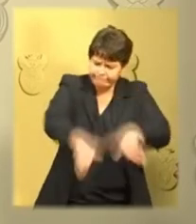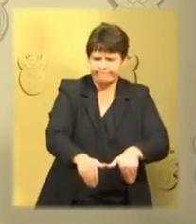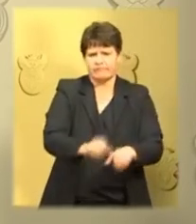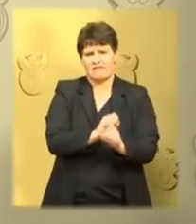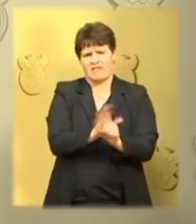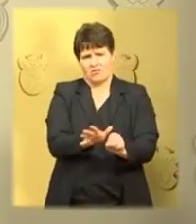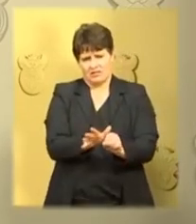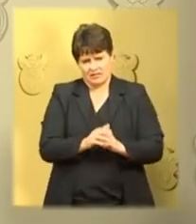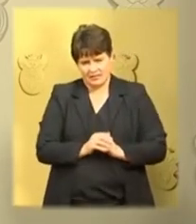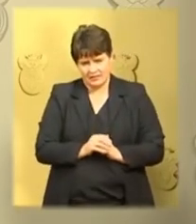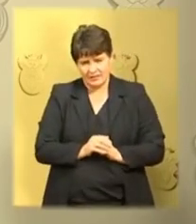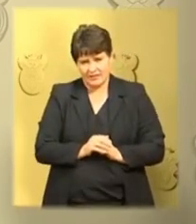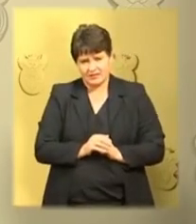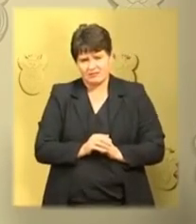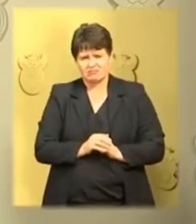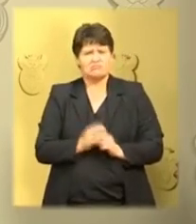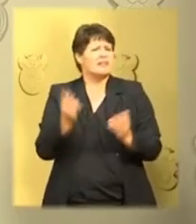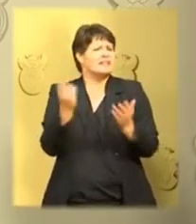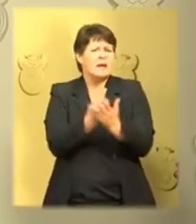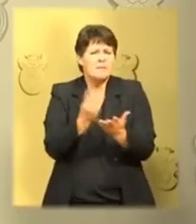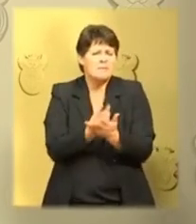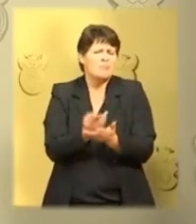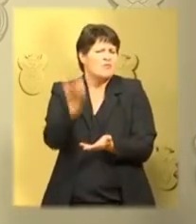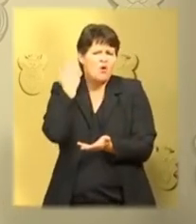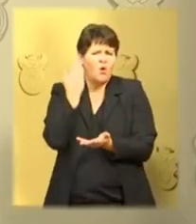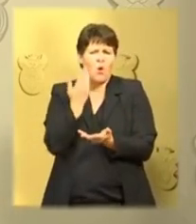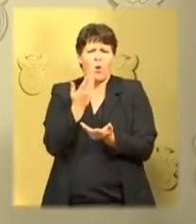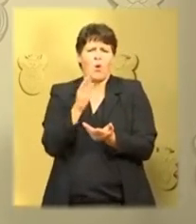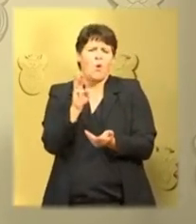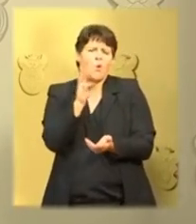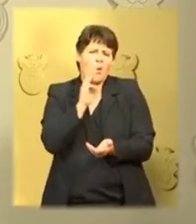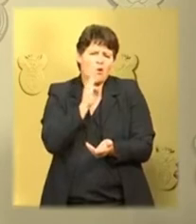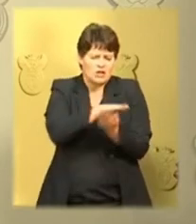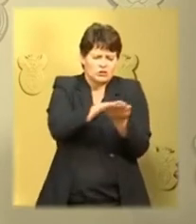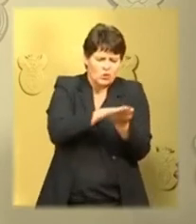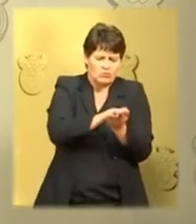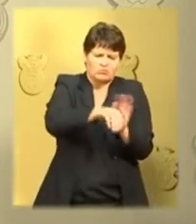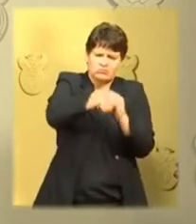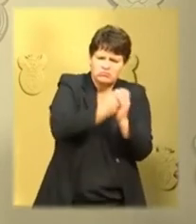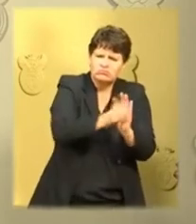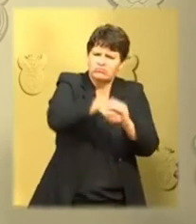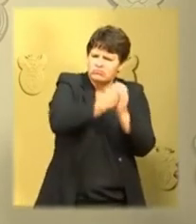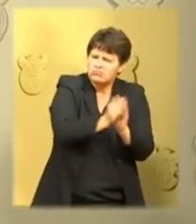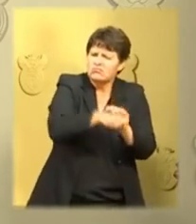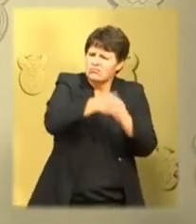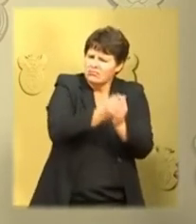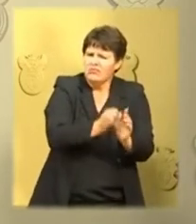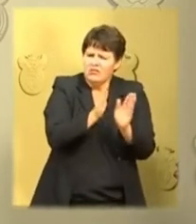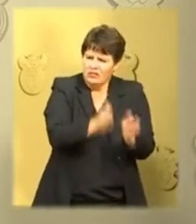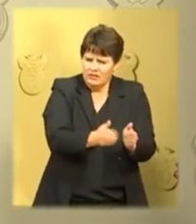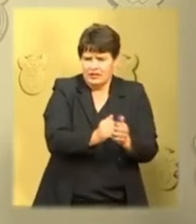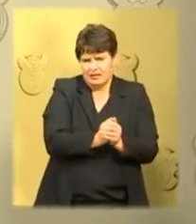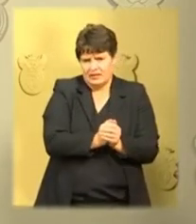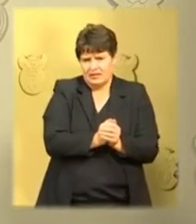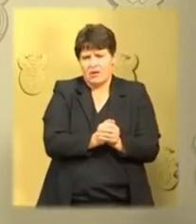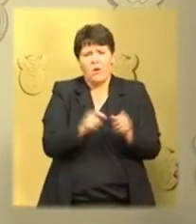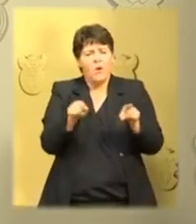past, washing our hands frequently with soap and water, and the use